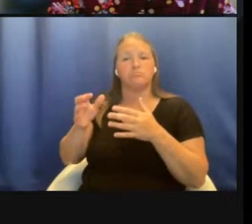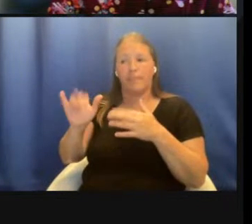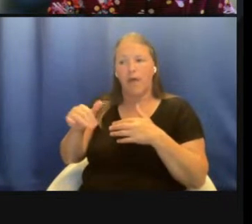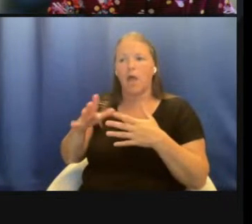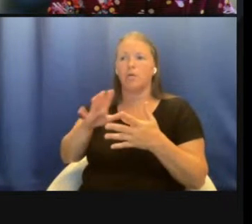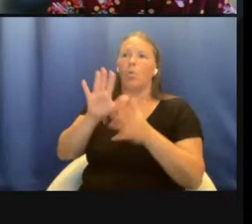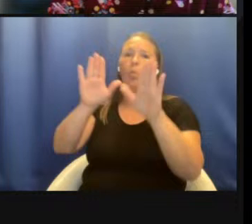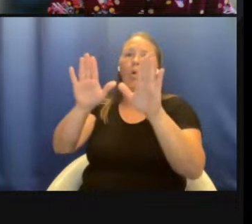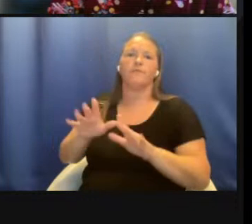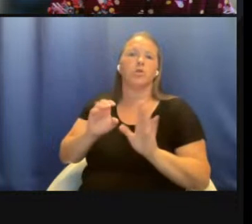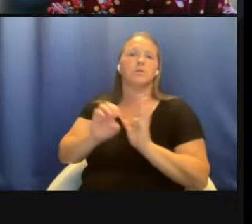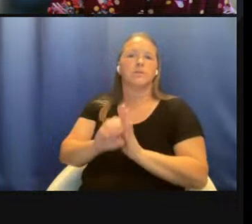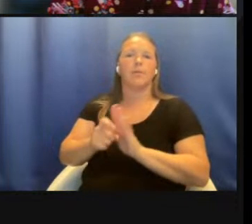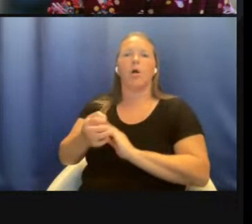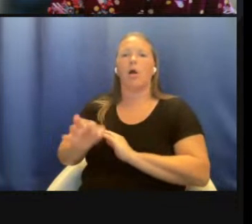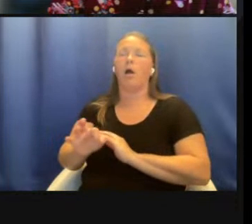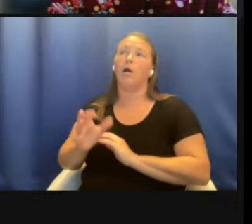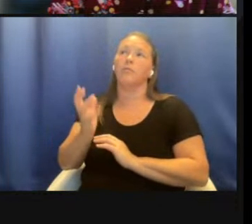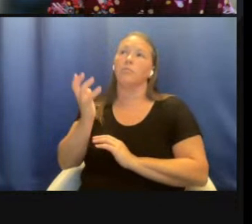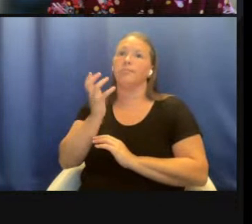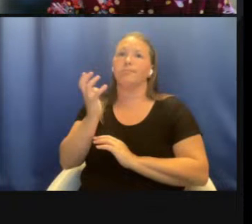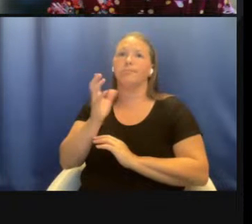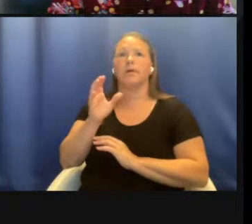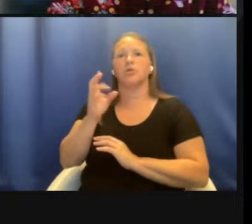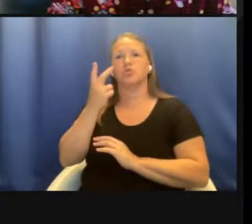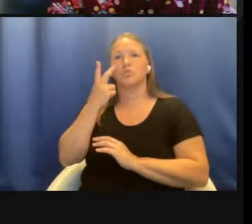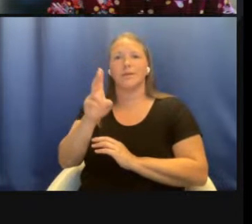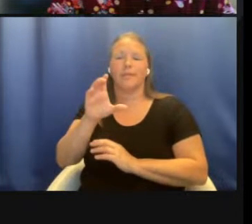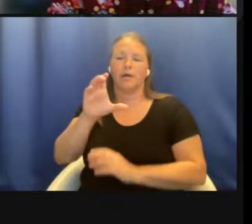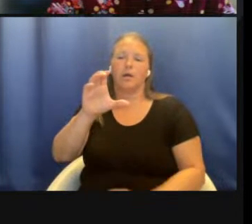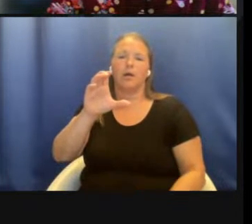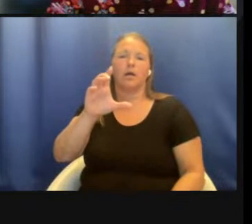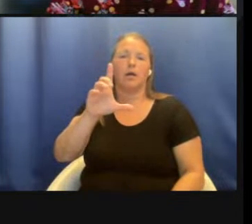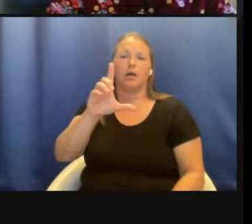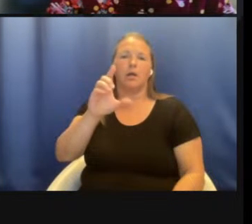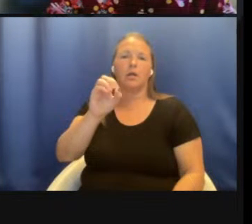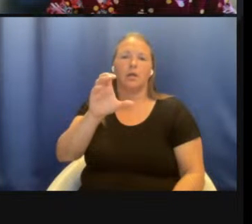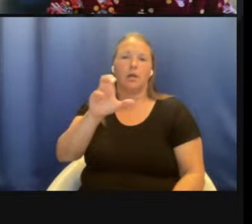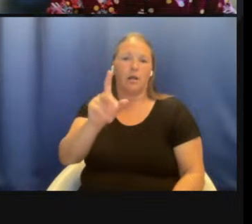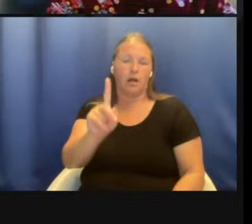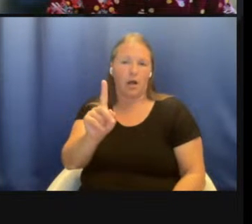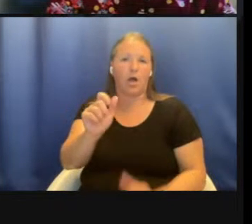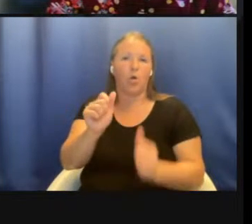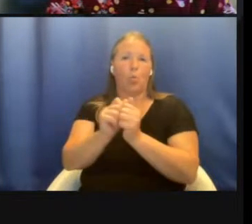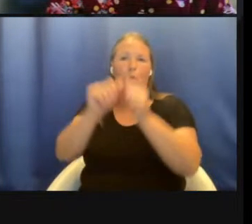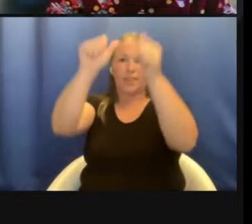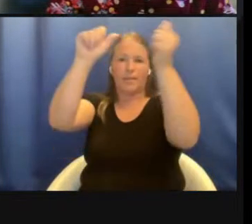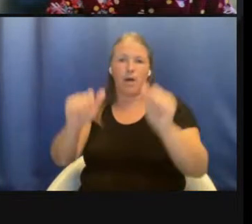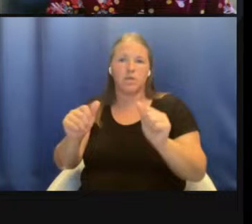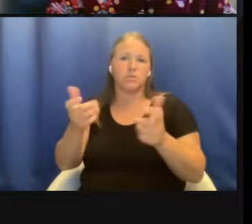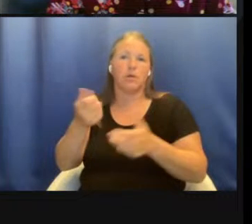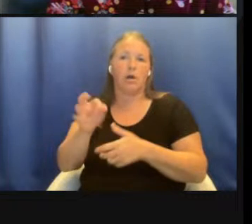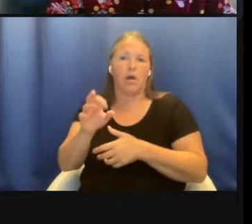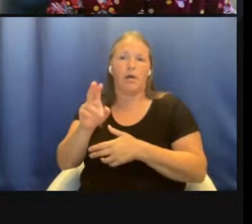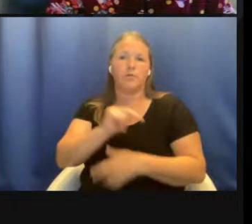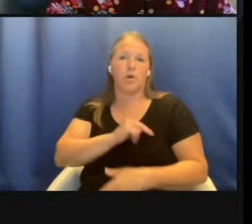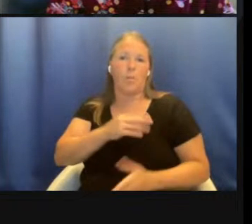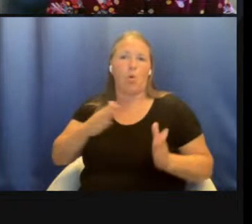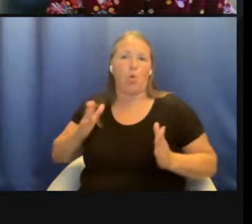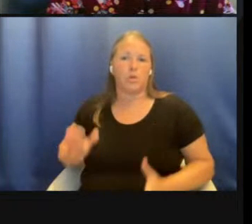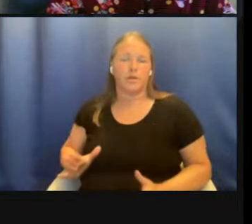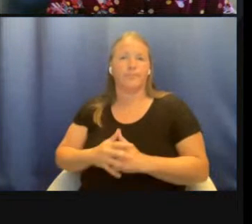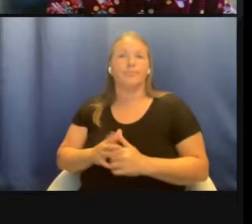example of a clock surmounted by a bust of Napoleon. And then even by the bedside table, just another